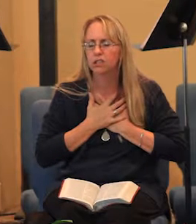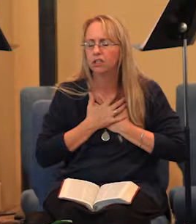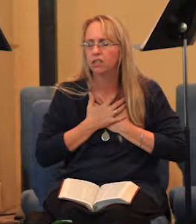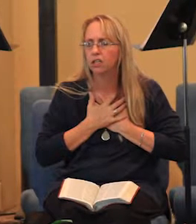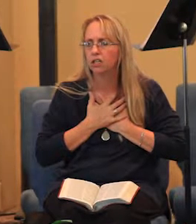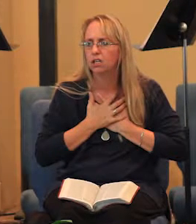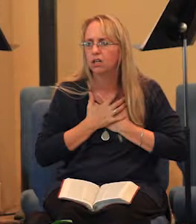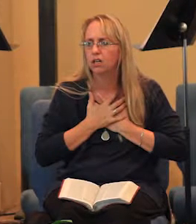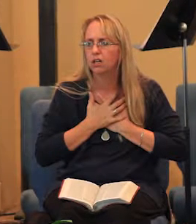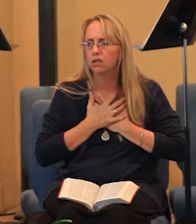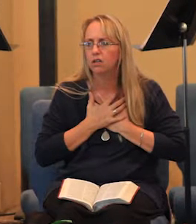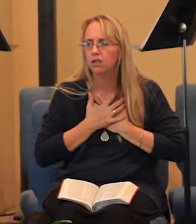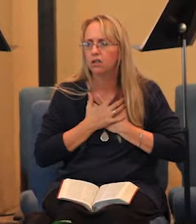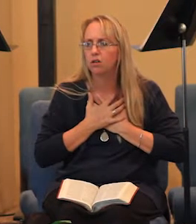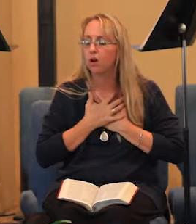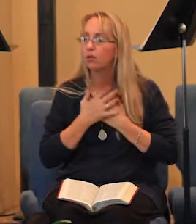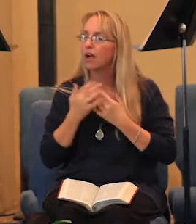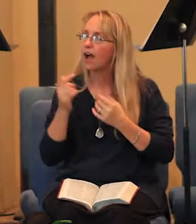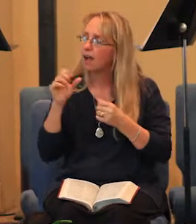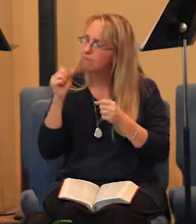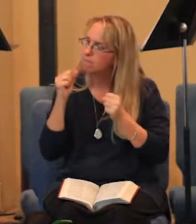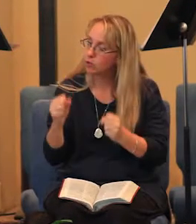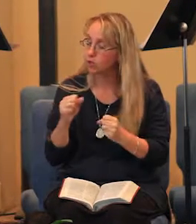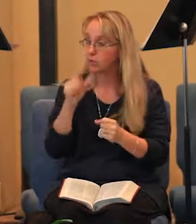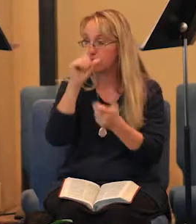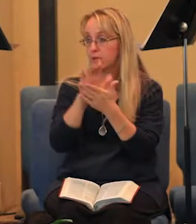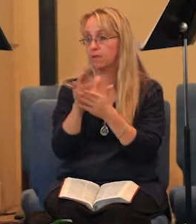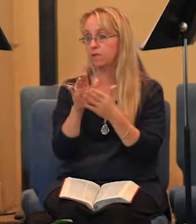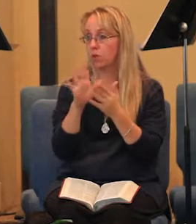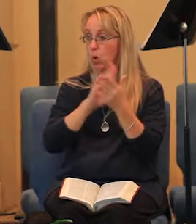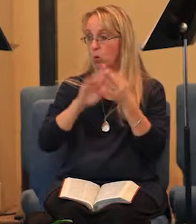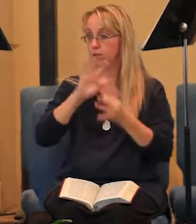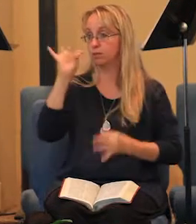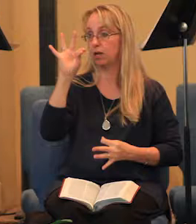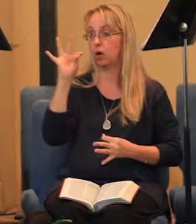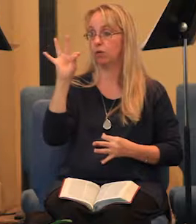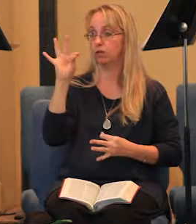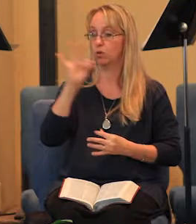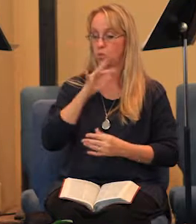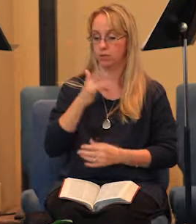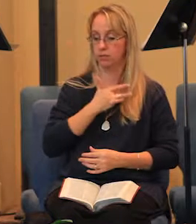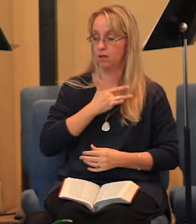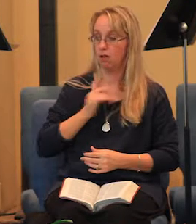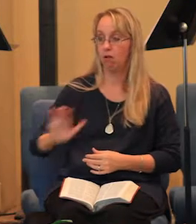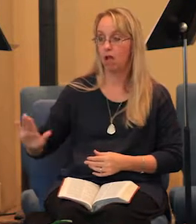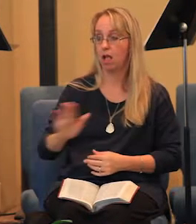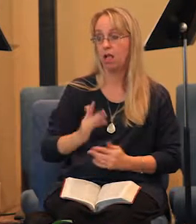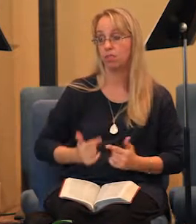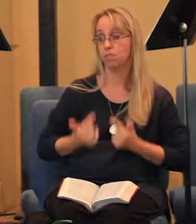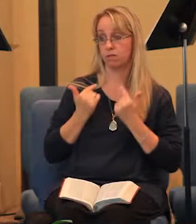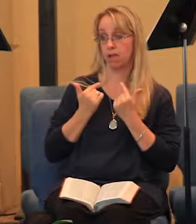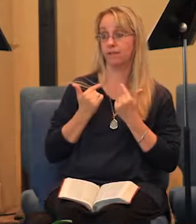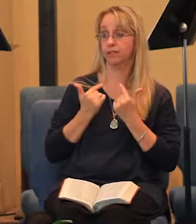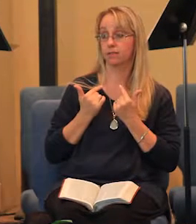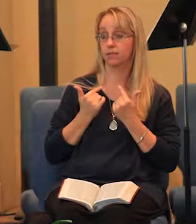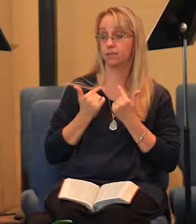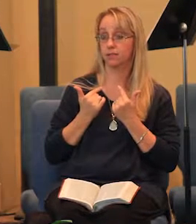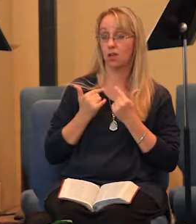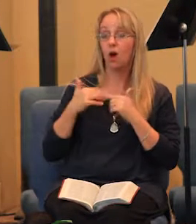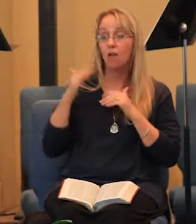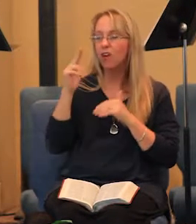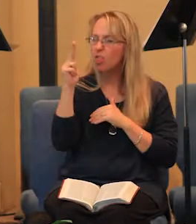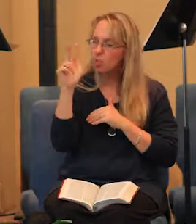Because I firmly believe the Holy Spirit of God was stirring in their lives. Over 3,000 had just